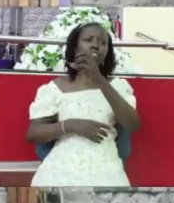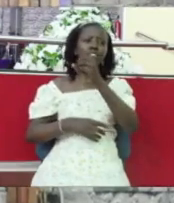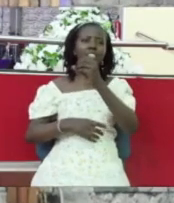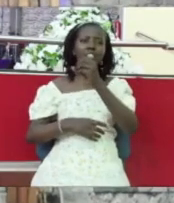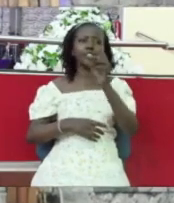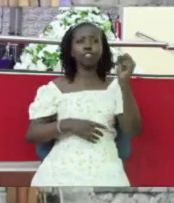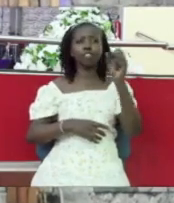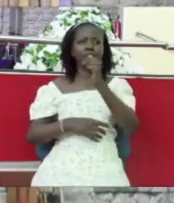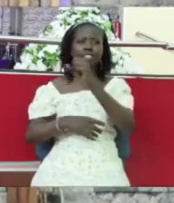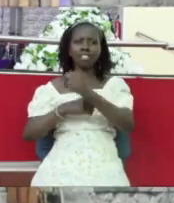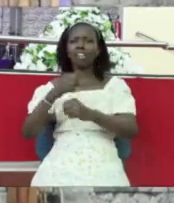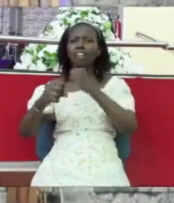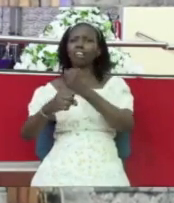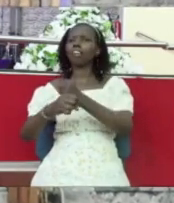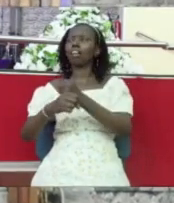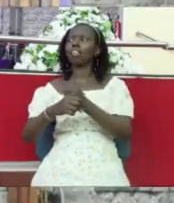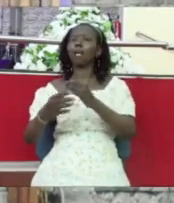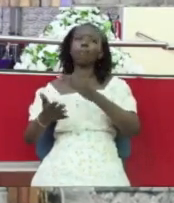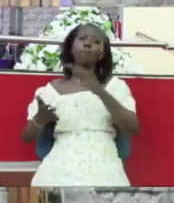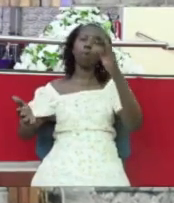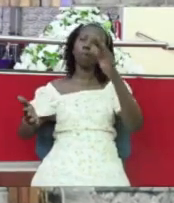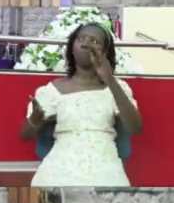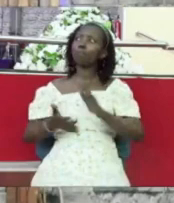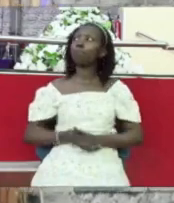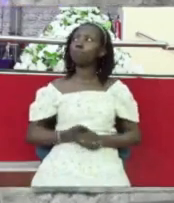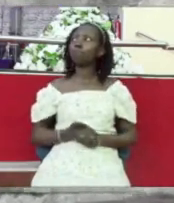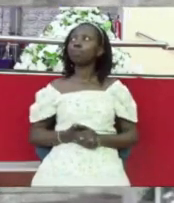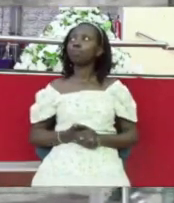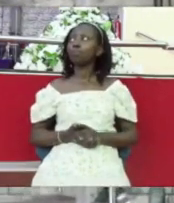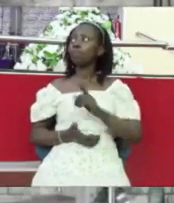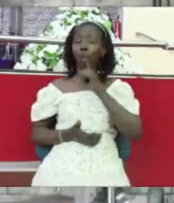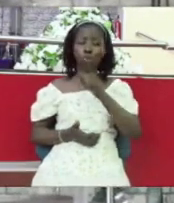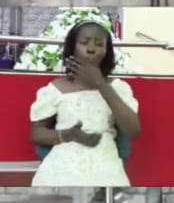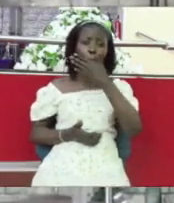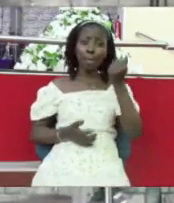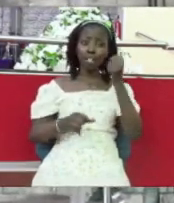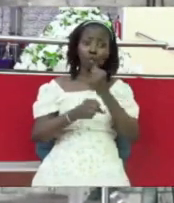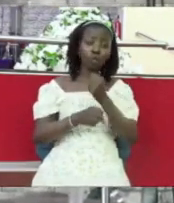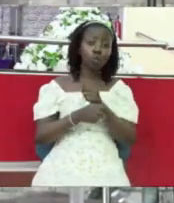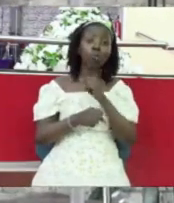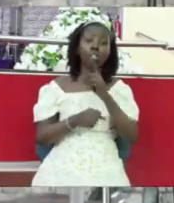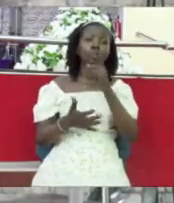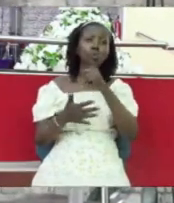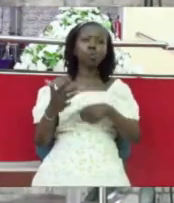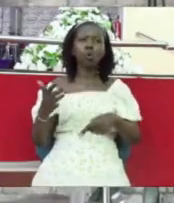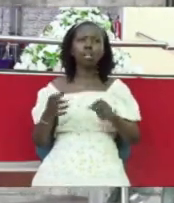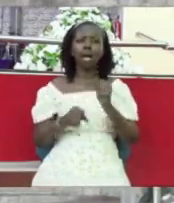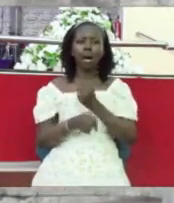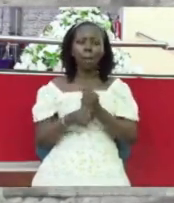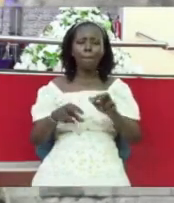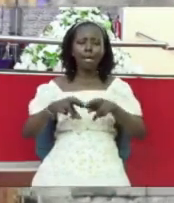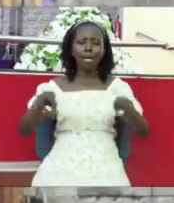miaka takriban 50, 60. So the best you can do is to cultivate for an environment that you're going to